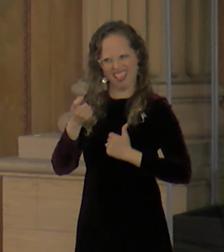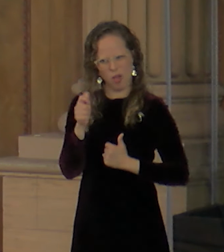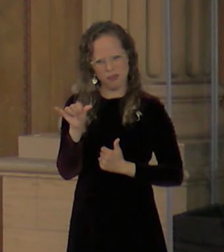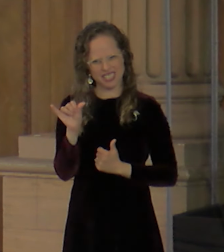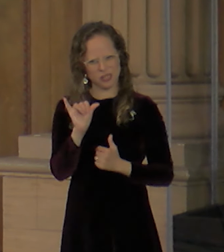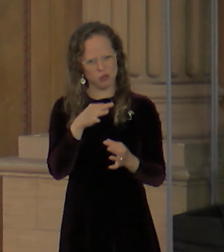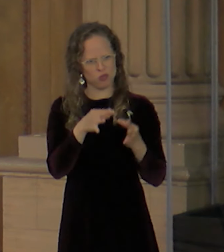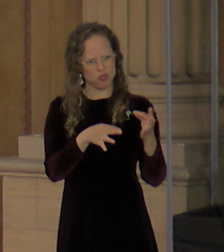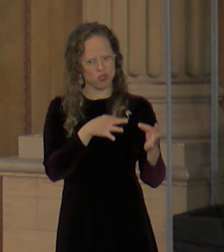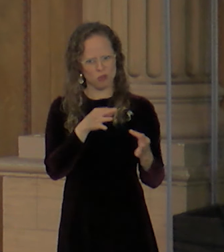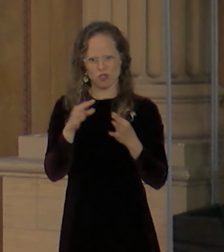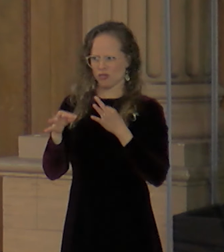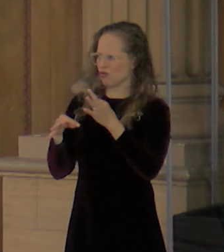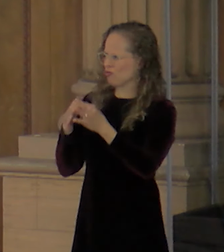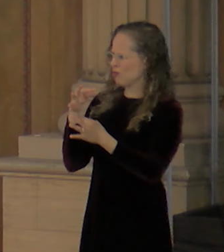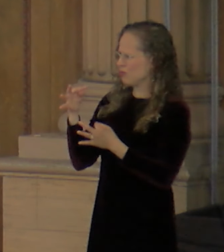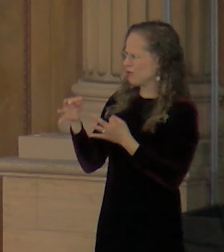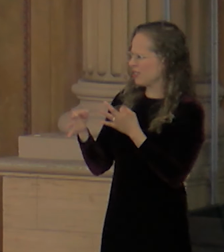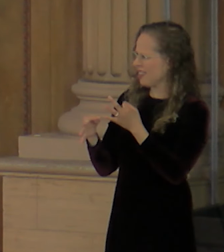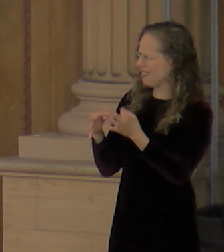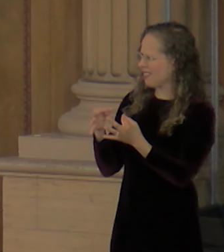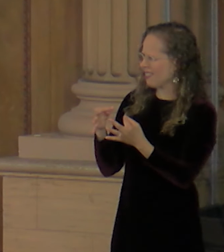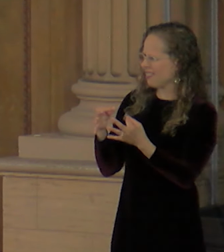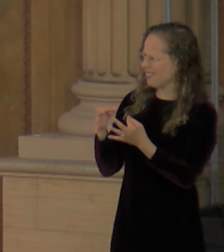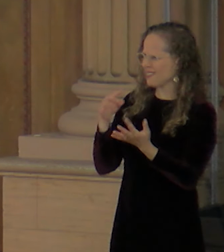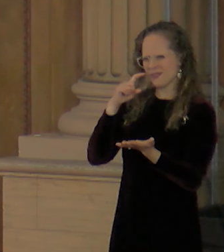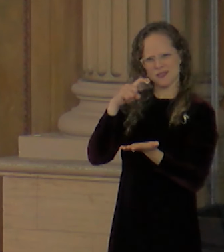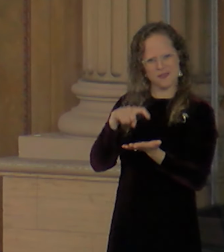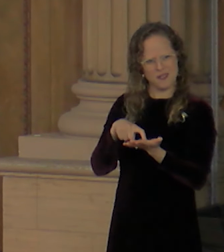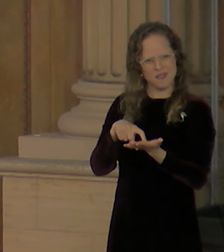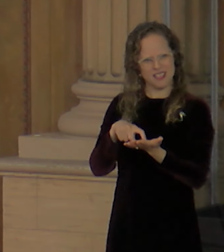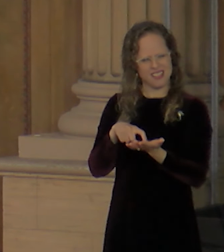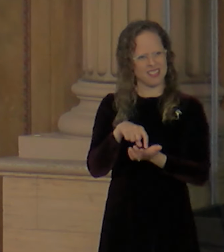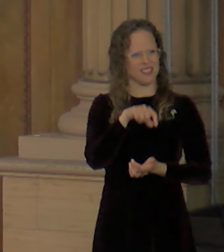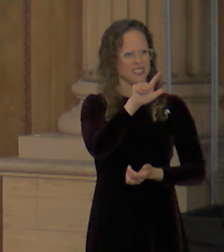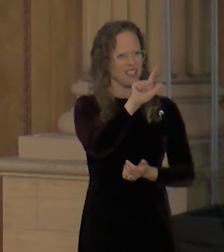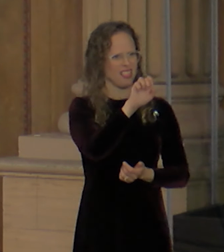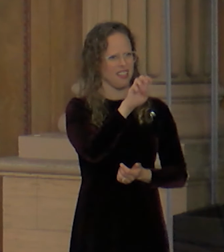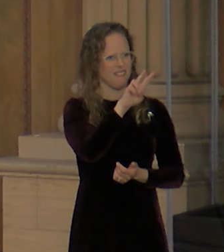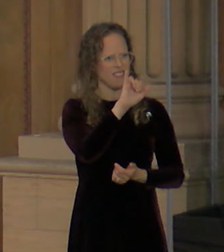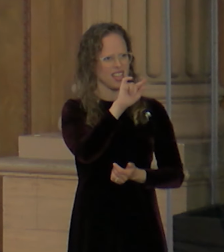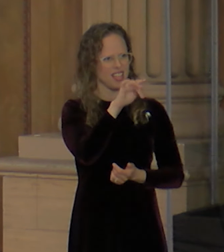So notice how Leviathan, big evil, mimics God.